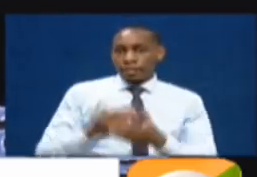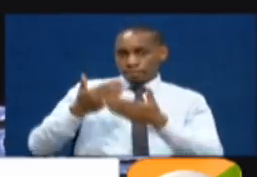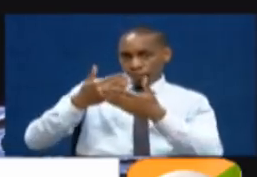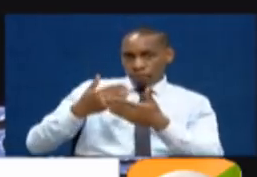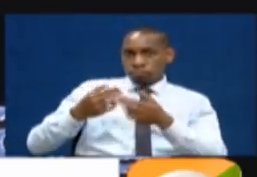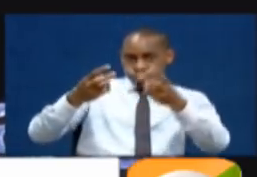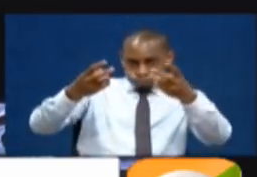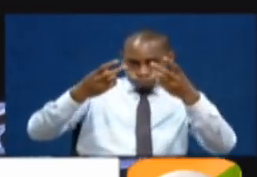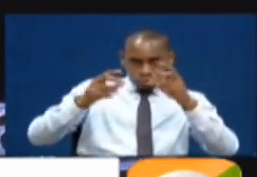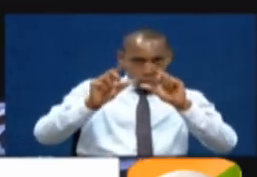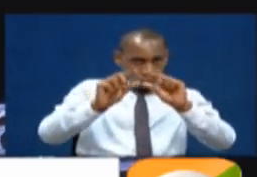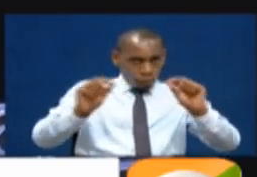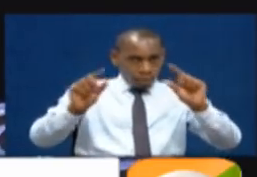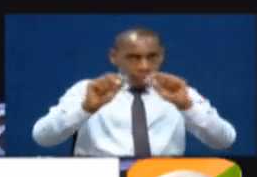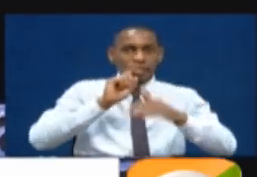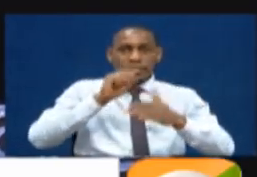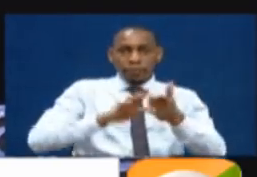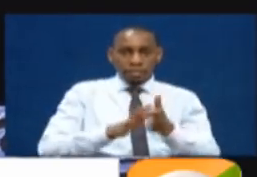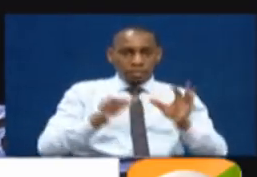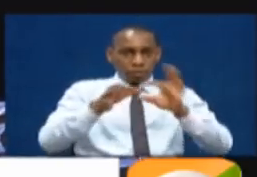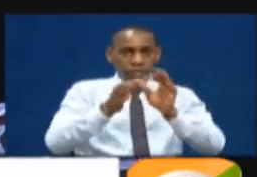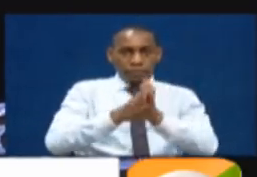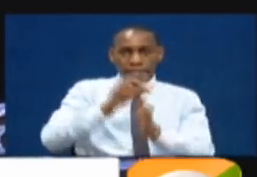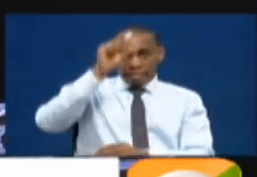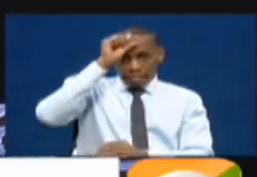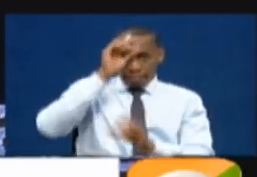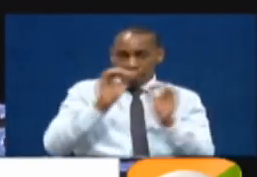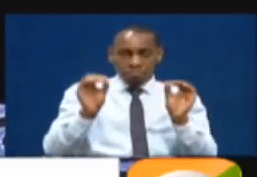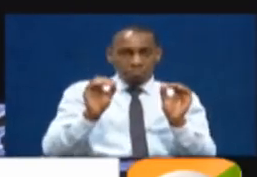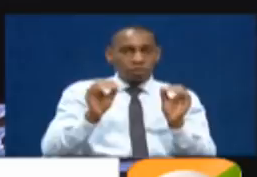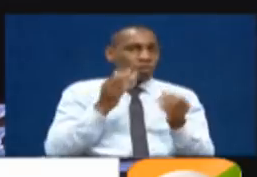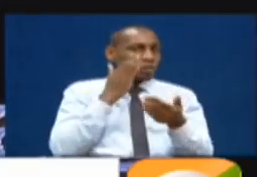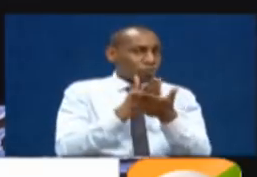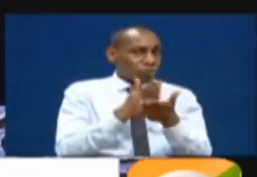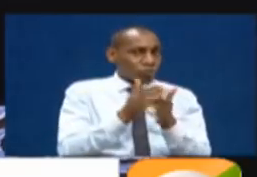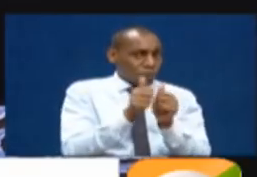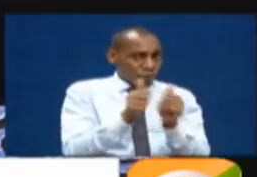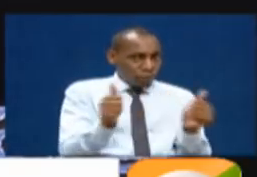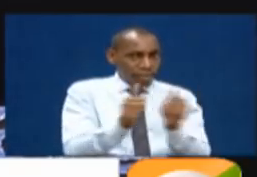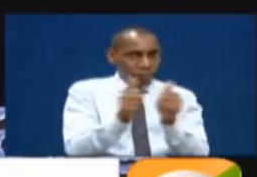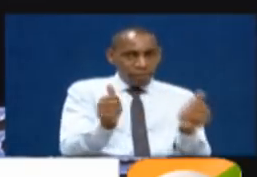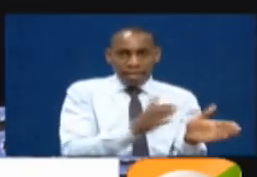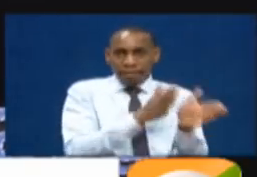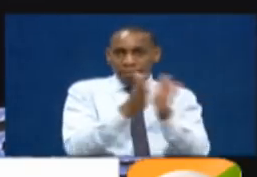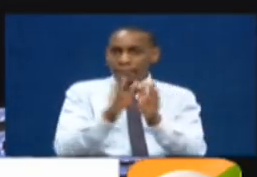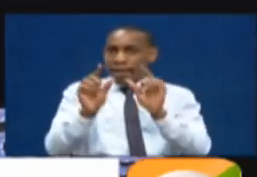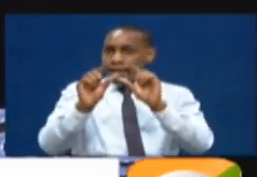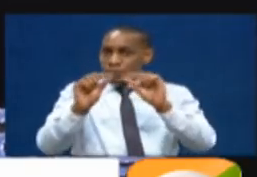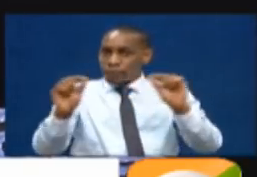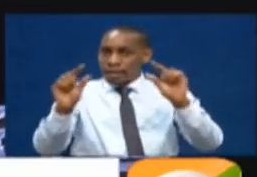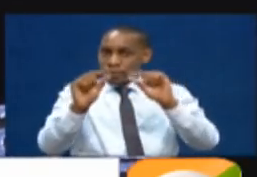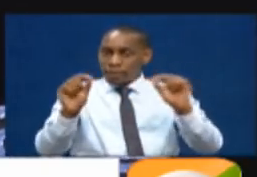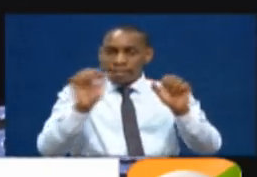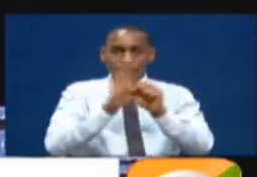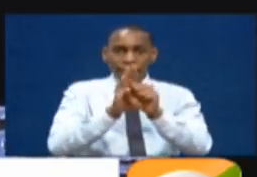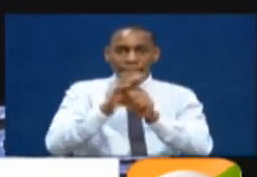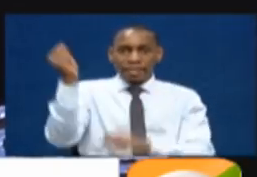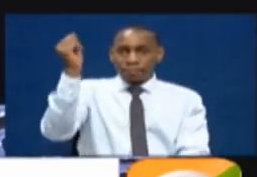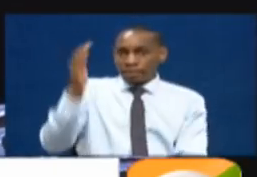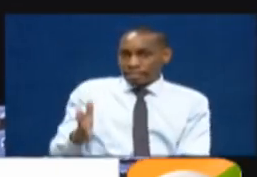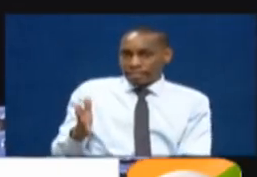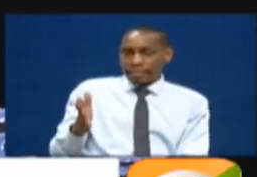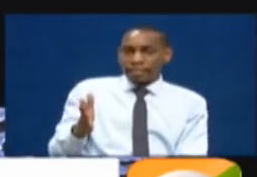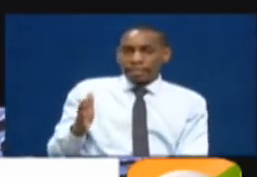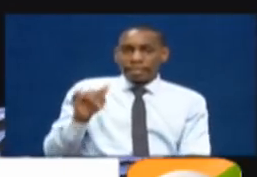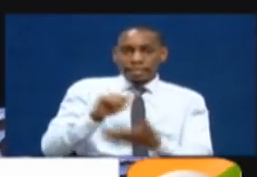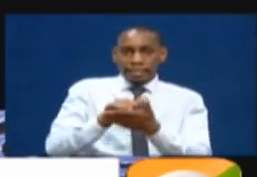say that you're not in government right now. This is a well trotted out statement by many politicians